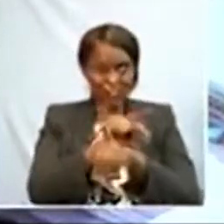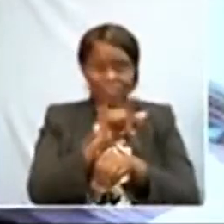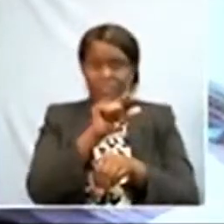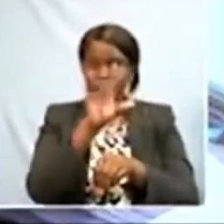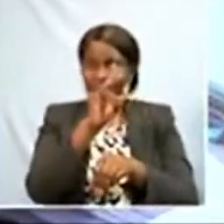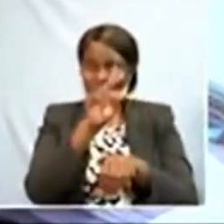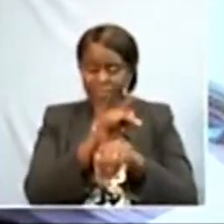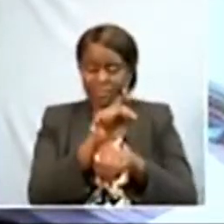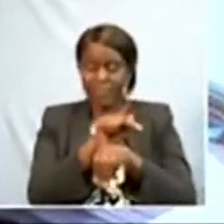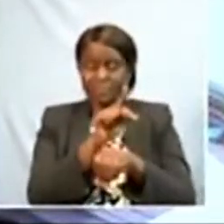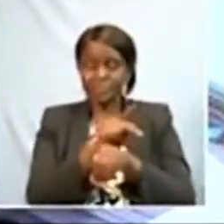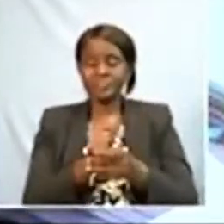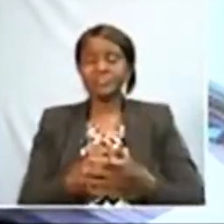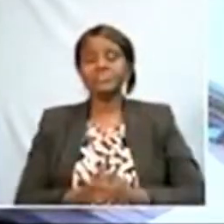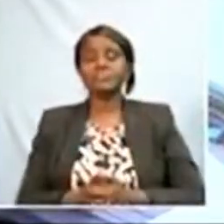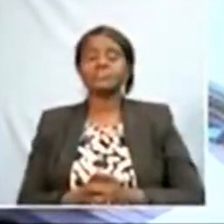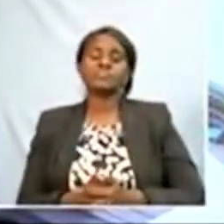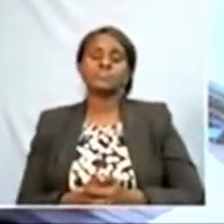27?